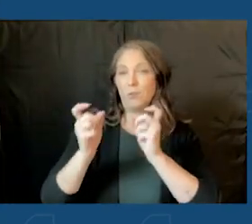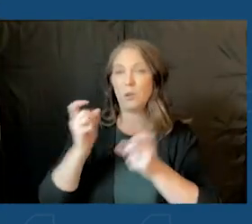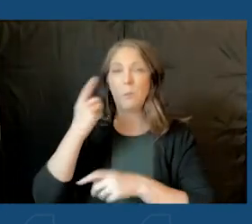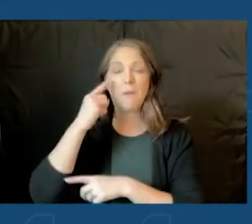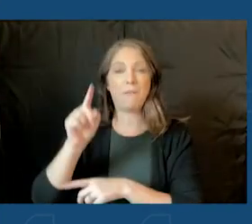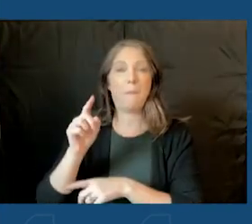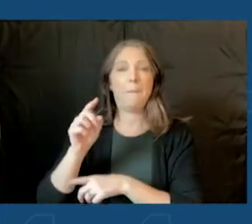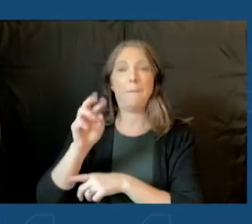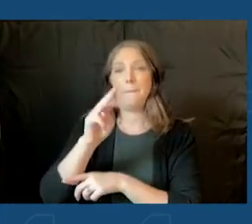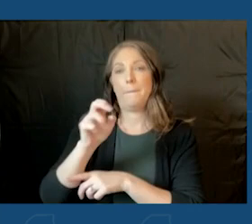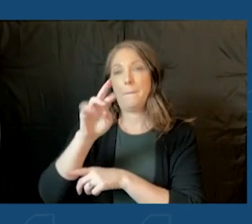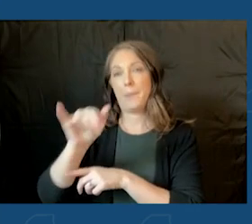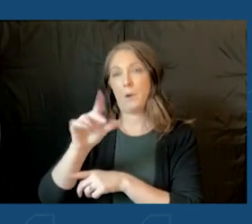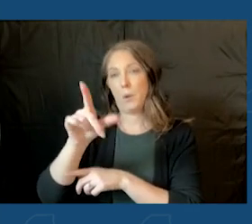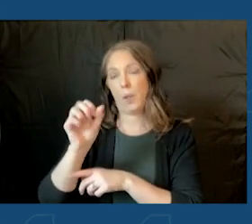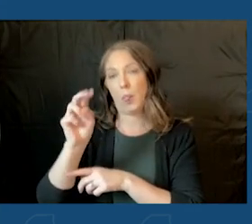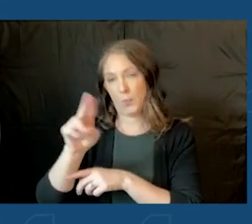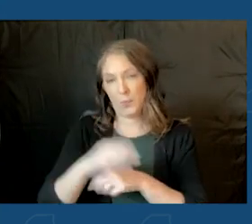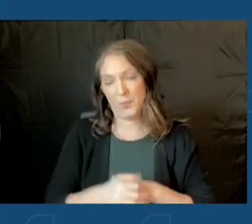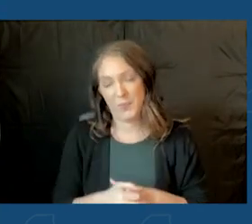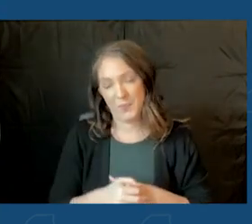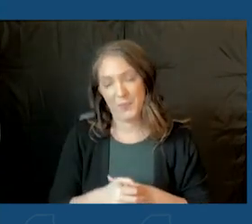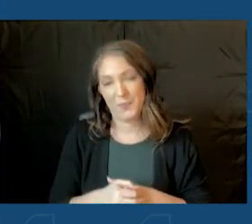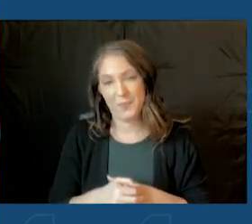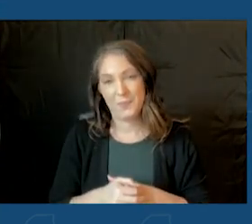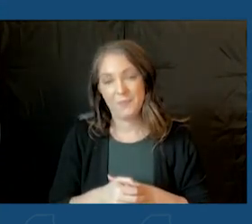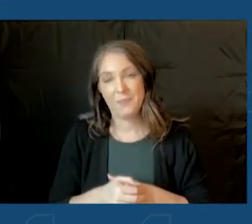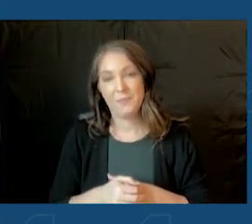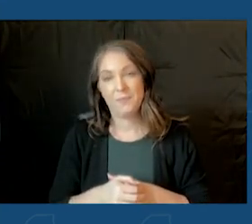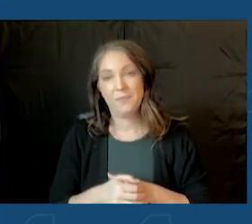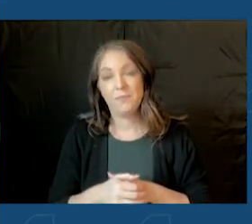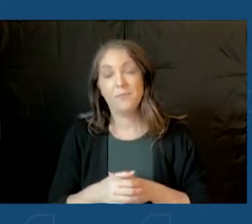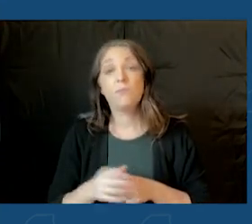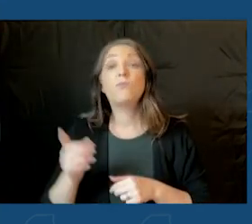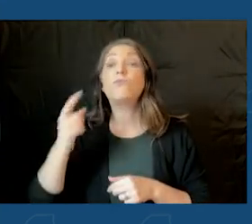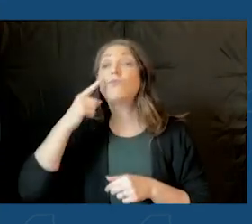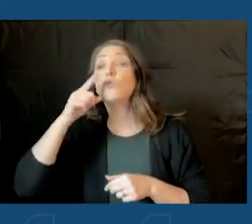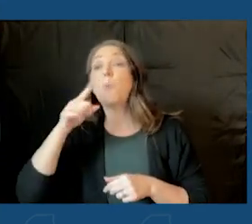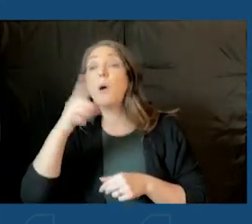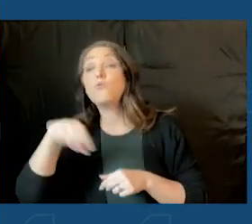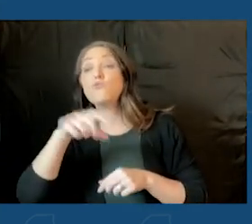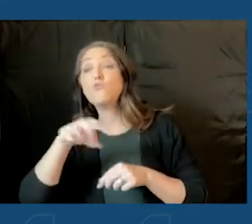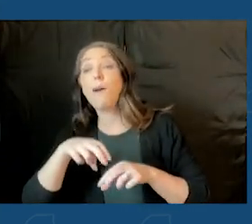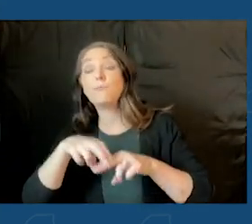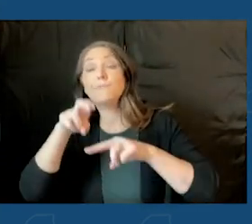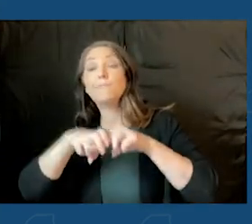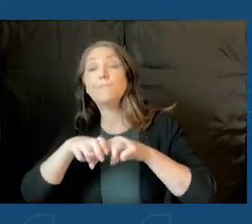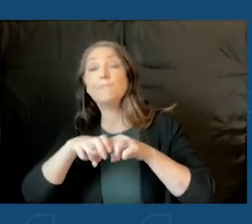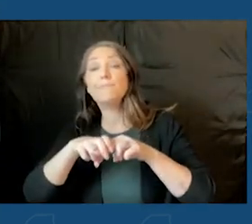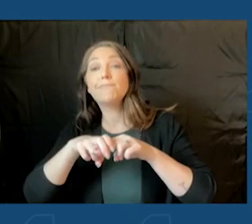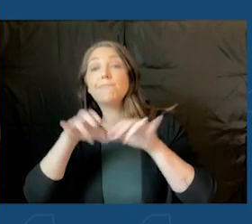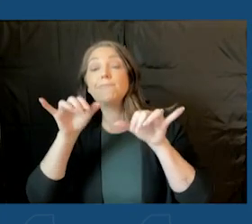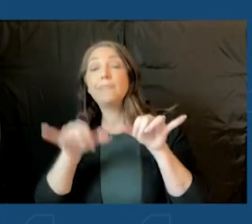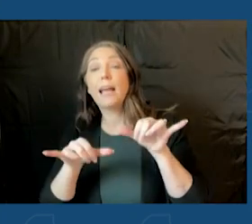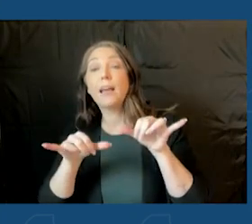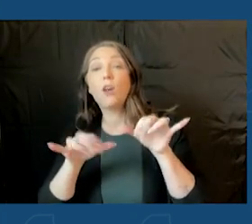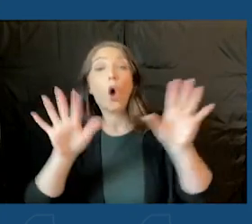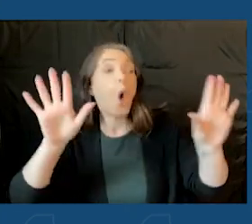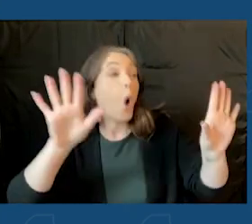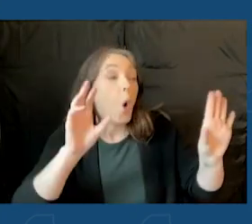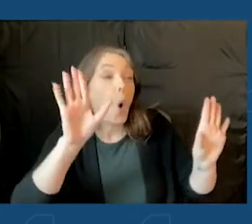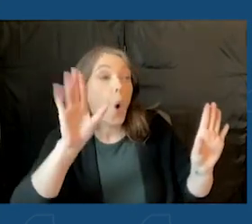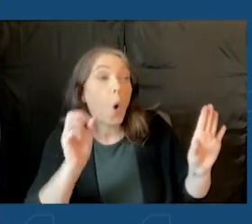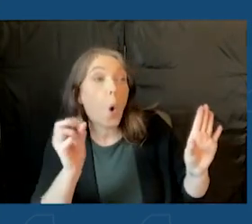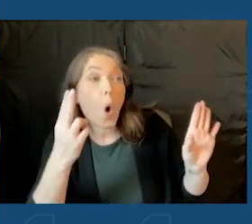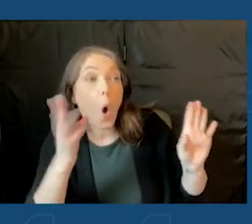industry. If folks could please remain seated for our unveiling. Oh, Assemblywoman Warner